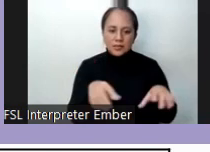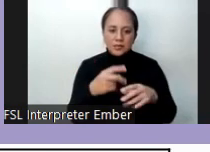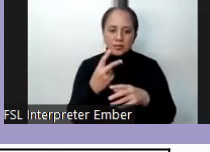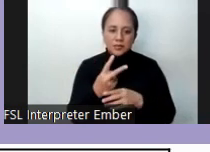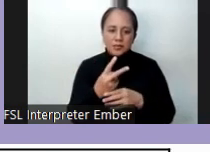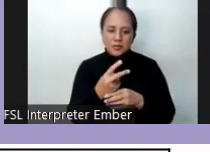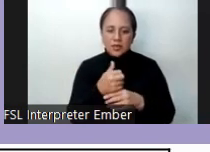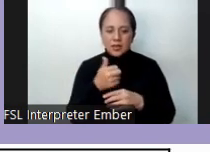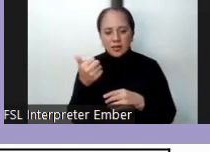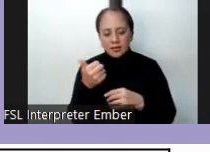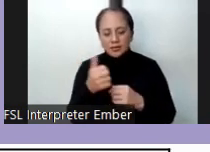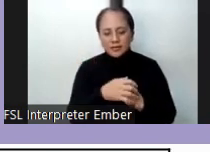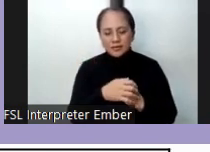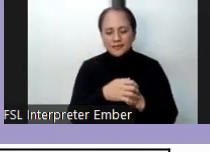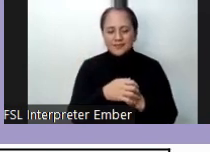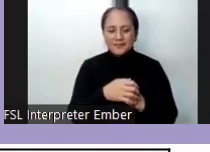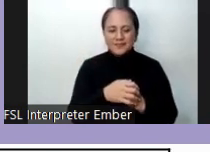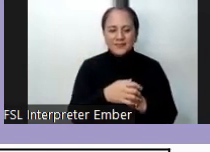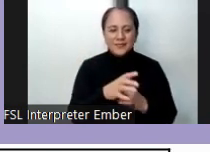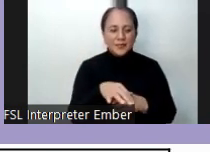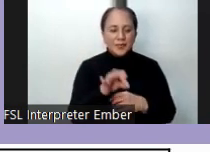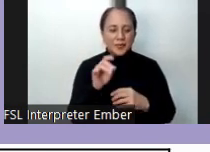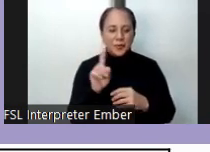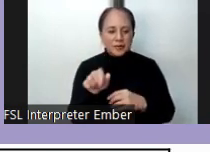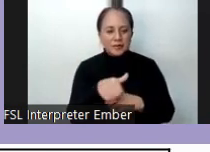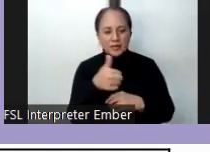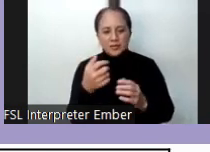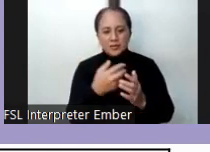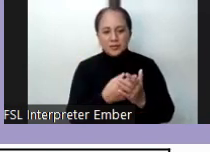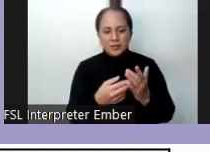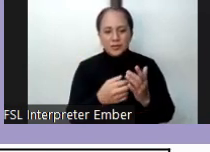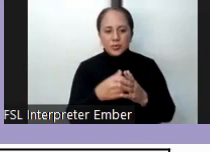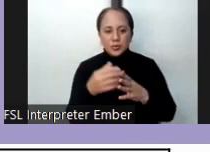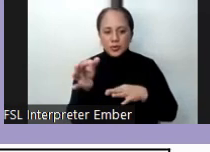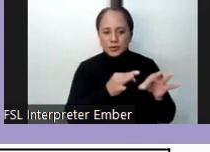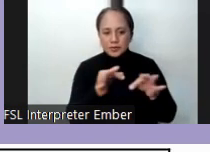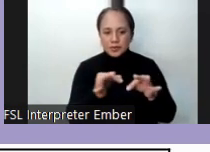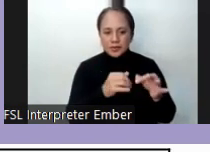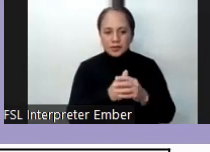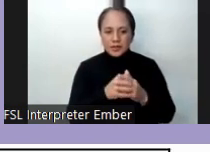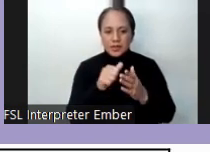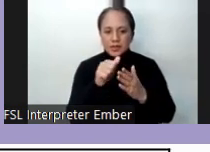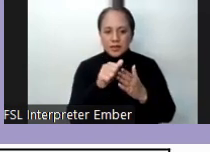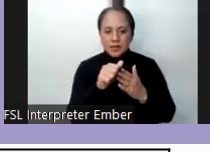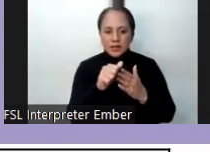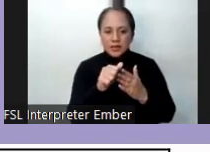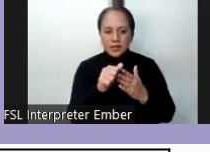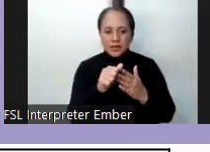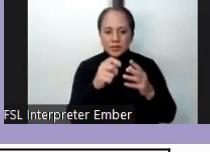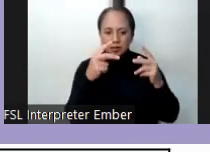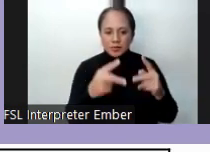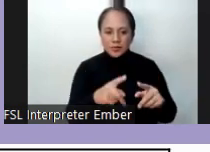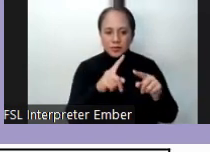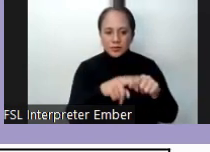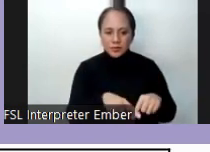breakout. Another a task in finding out what other sources say is to explain whether an article in a website is